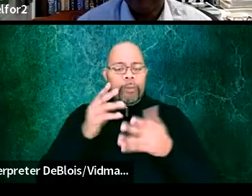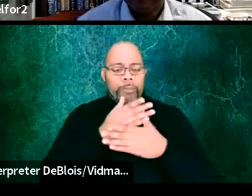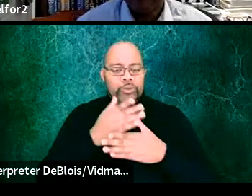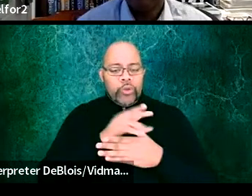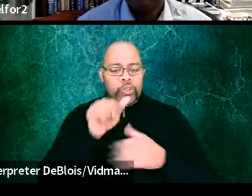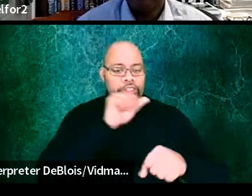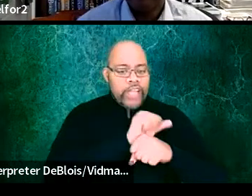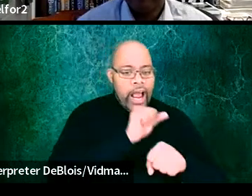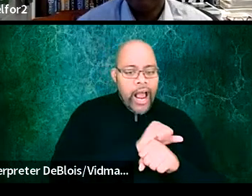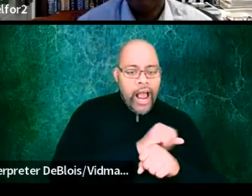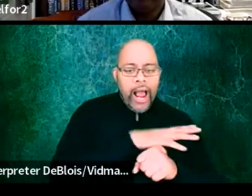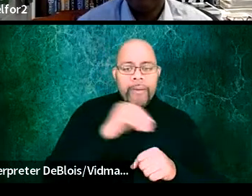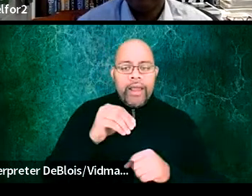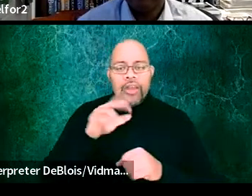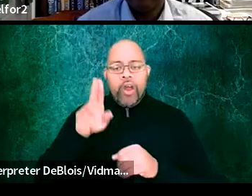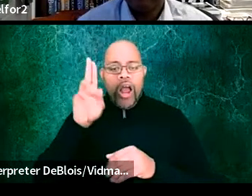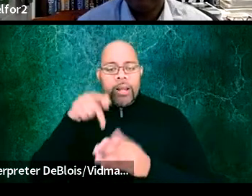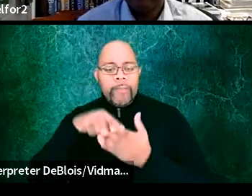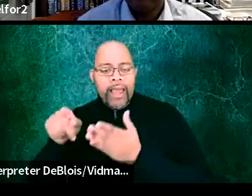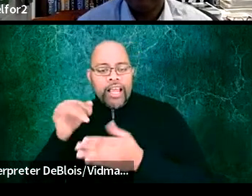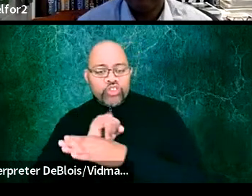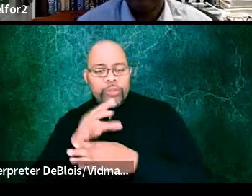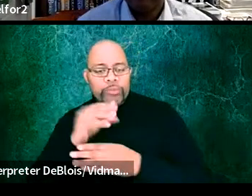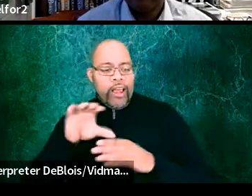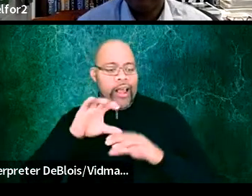your job and your unpaid internship and your